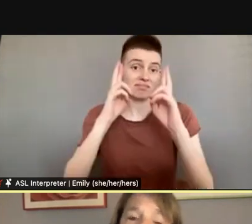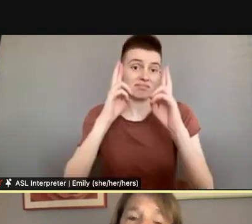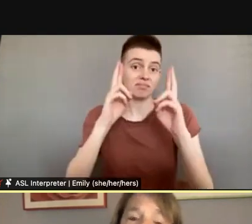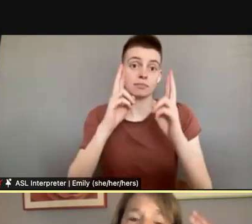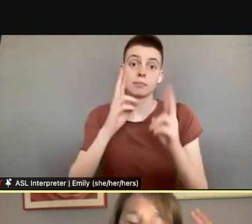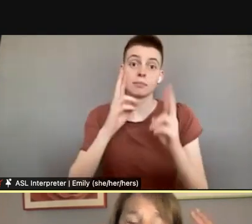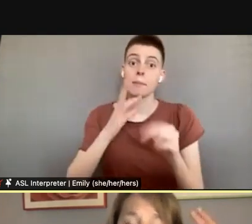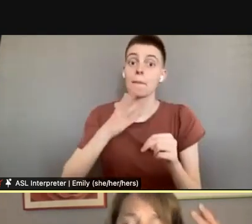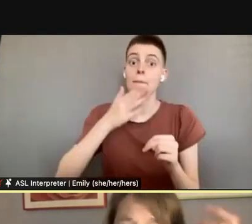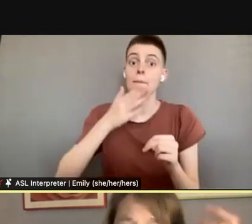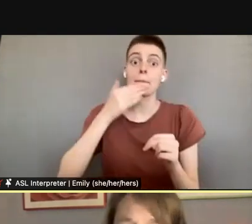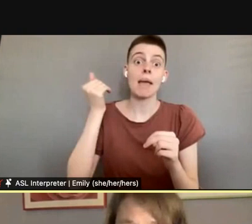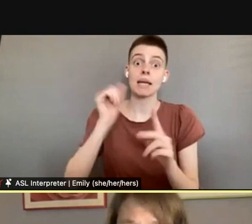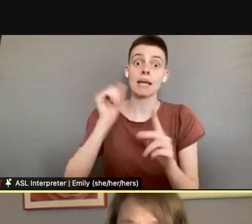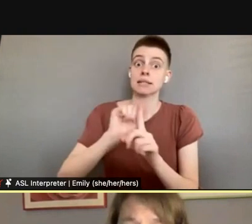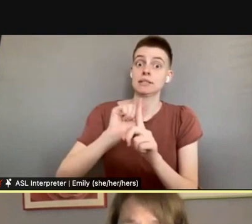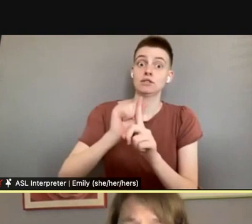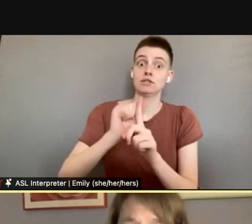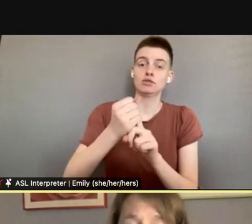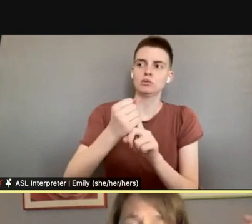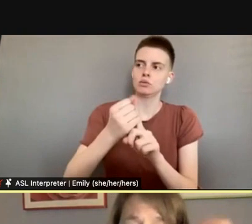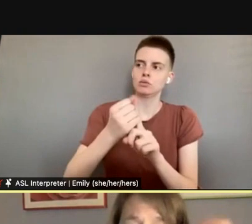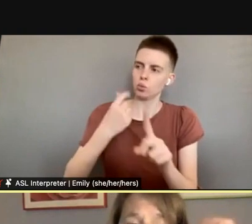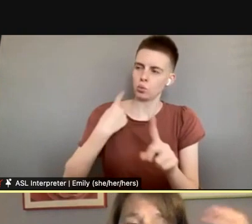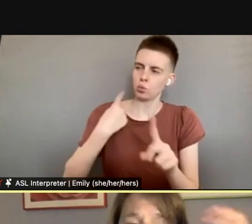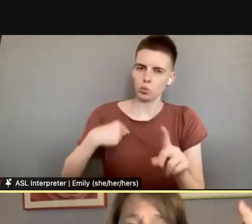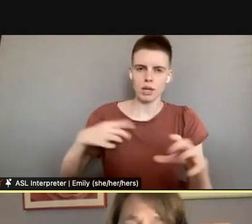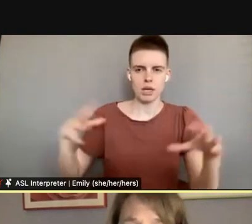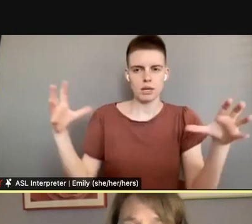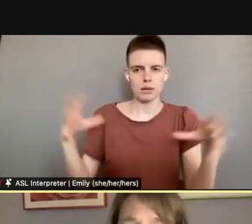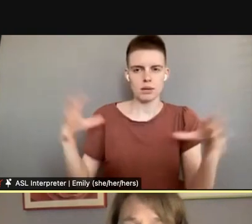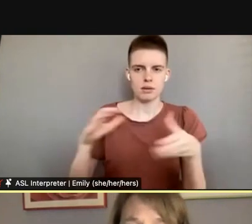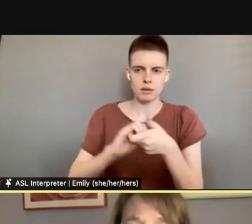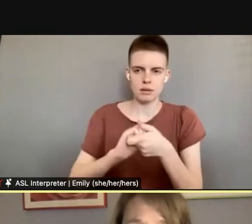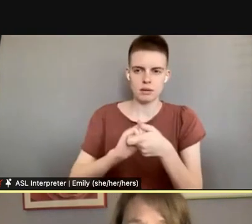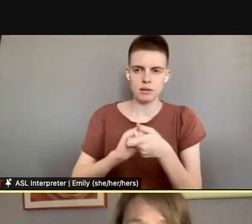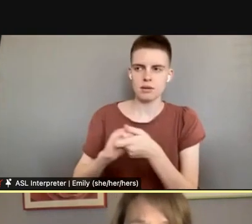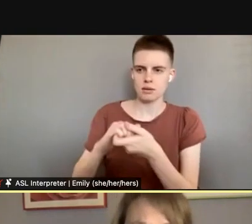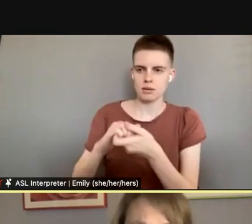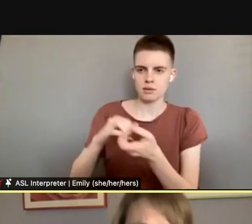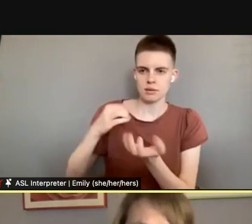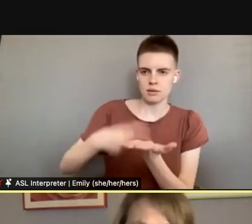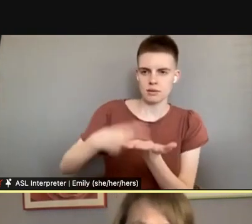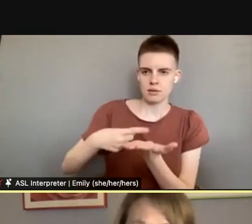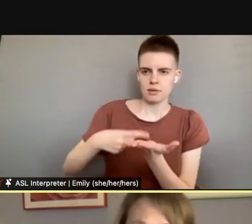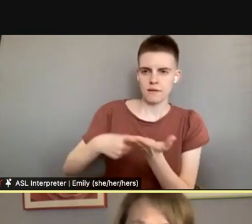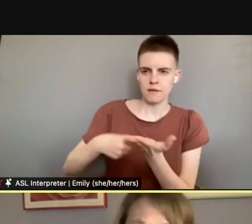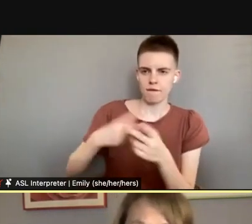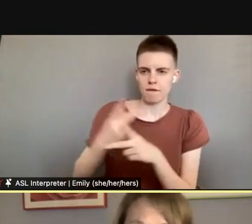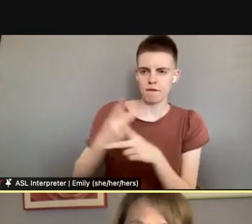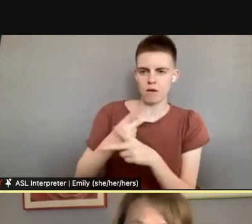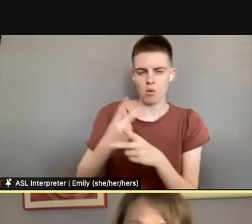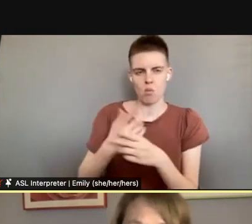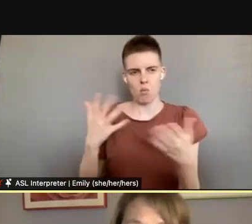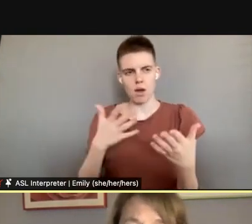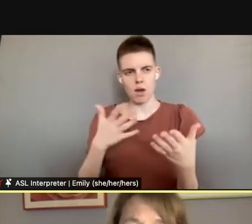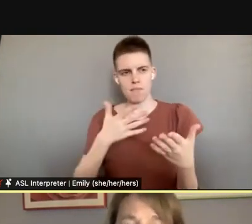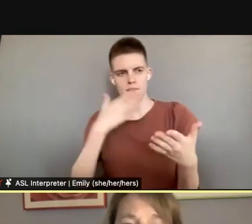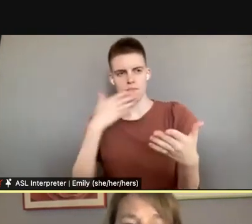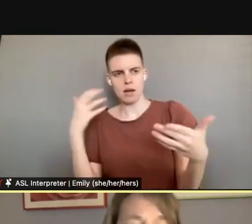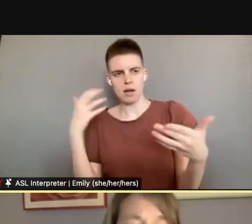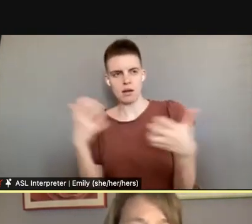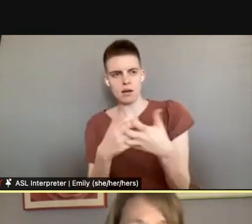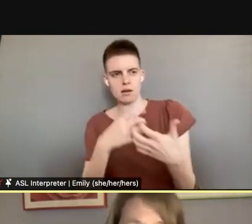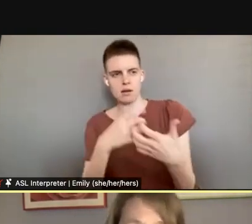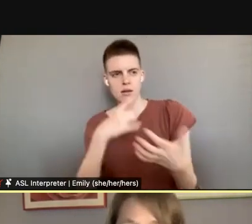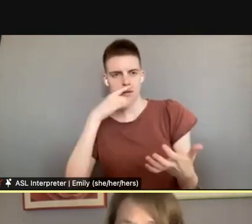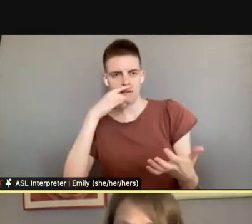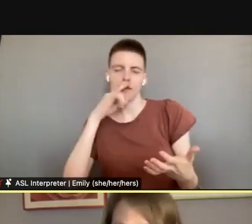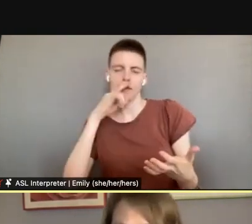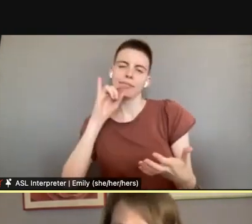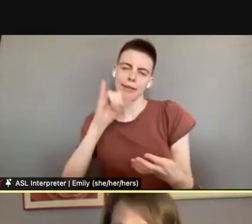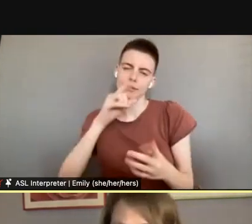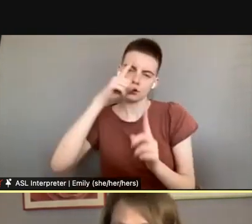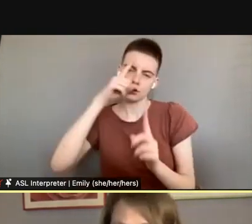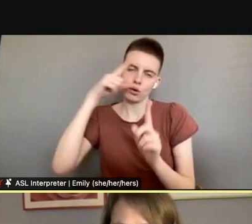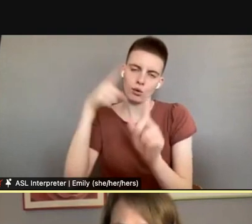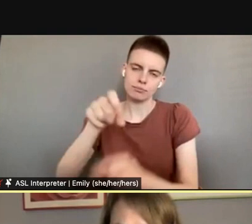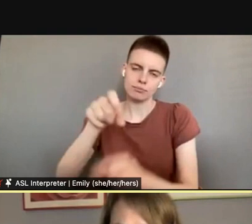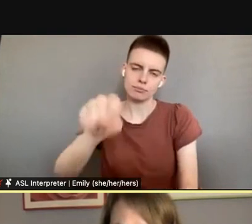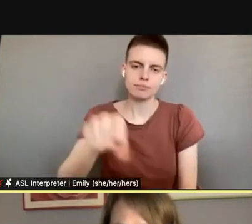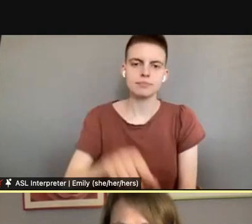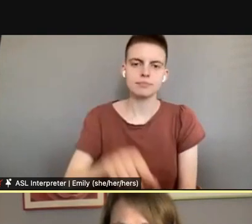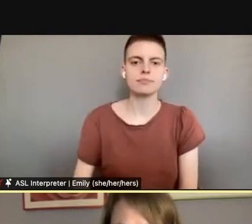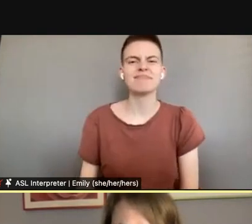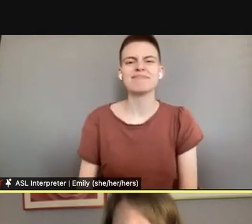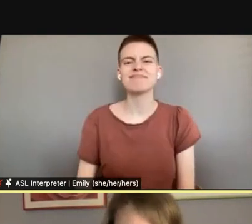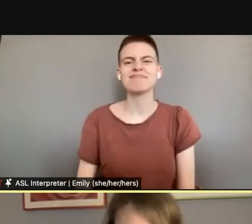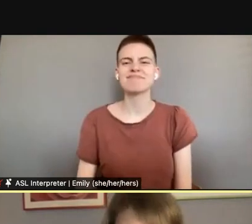we all make this decision together on behalf of the best outcome for the child. This is my friend Matthew, and he